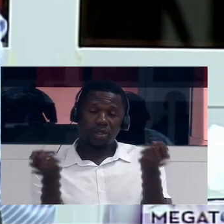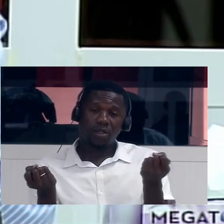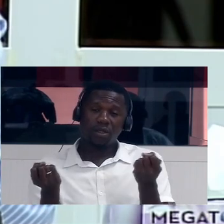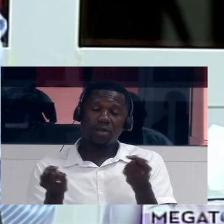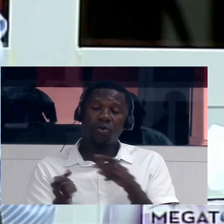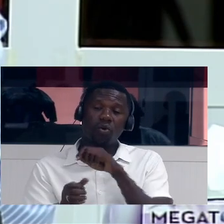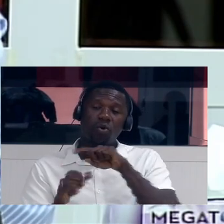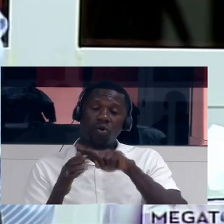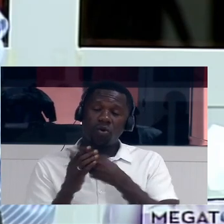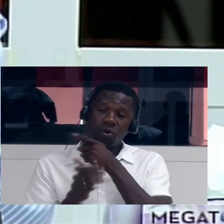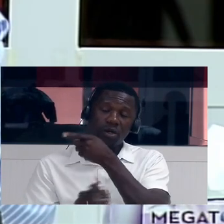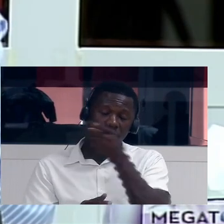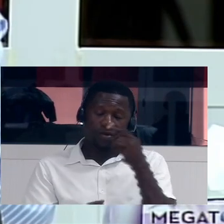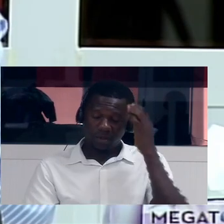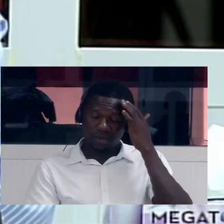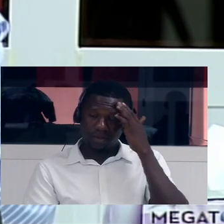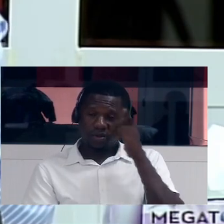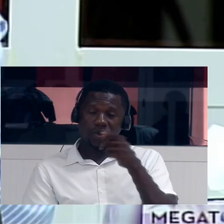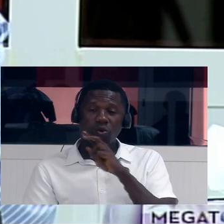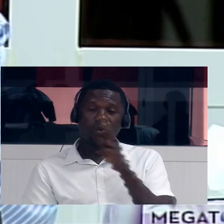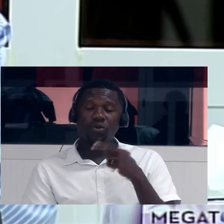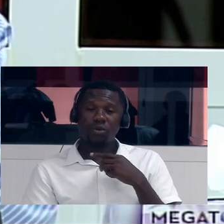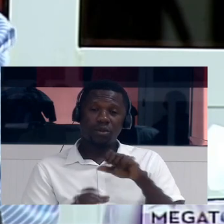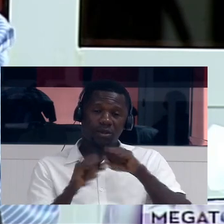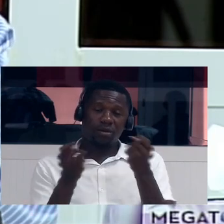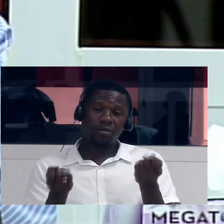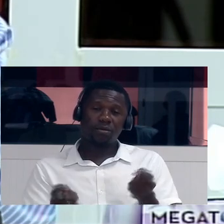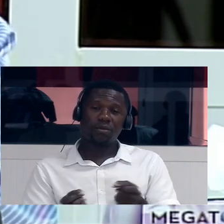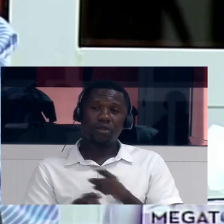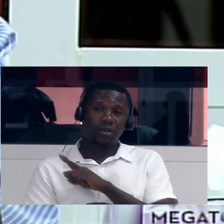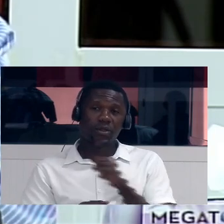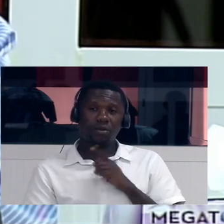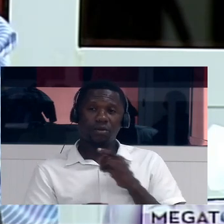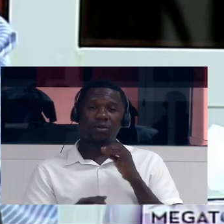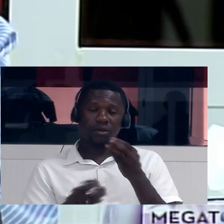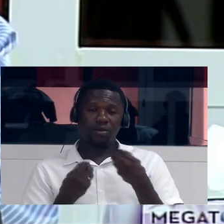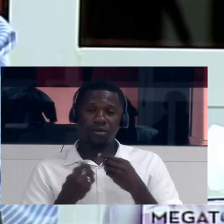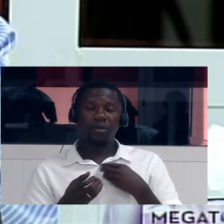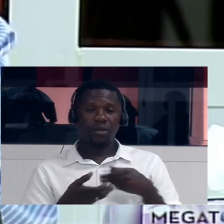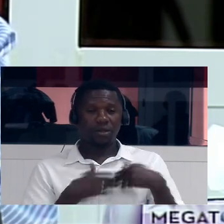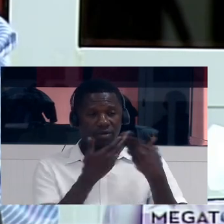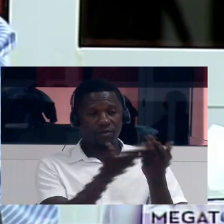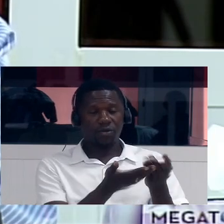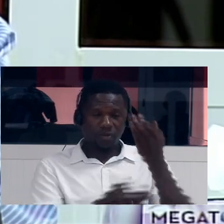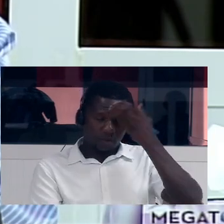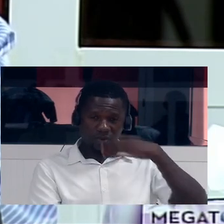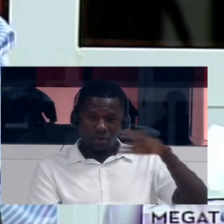it is they who messed it up? They should be able to tell us, and that I will leave to the commission. Okay.